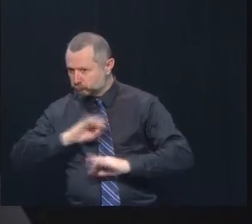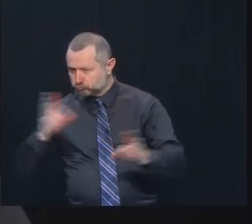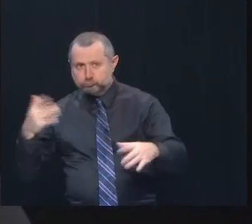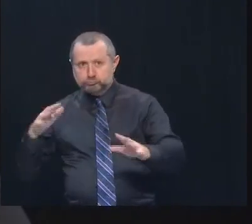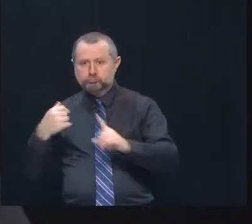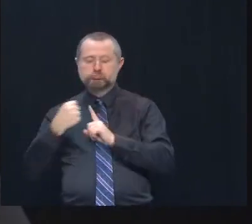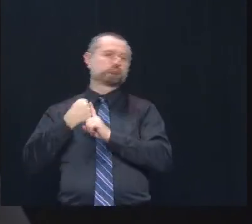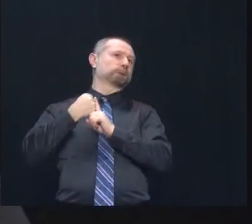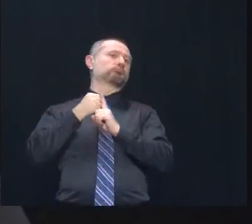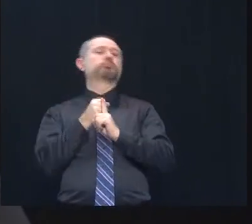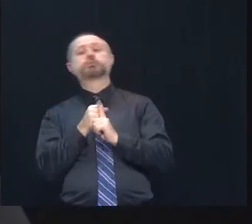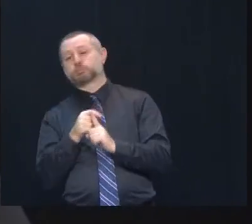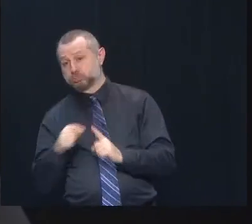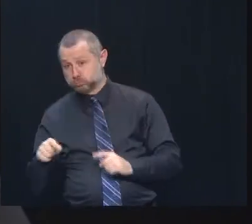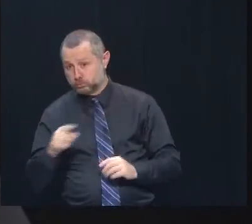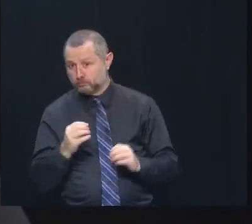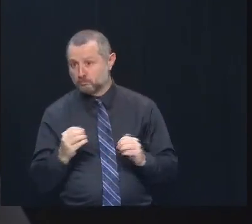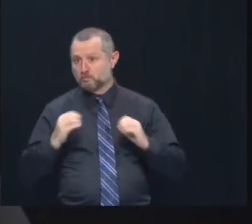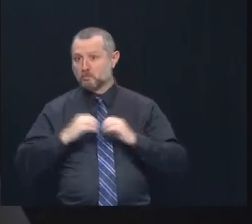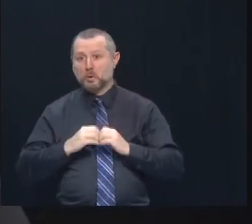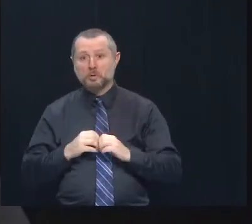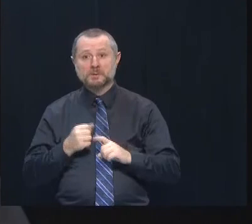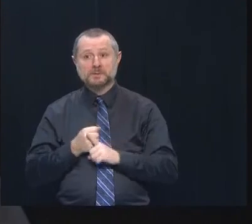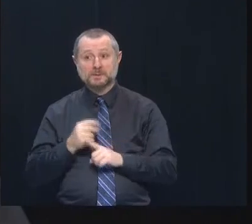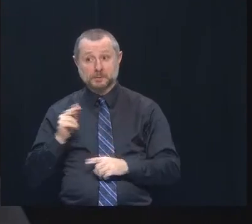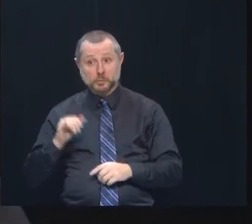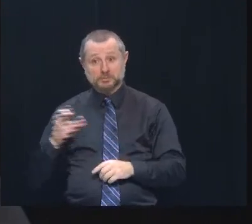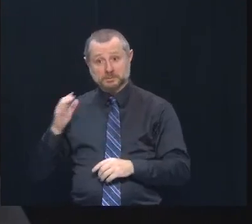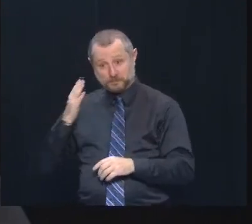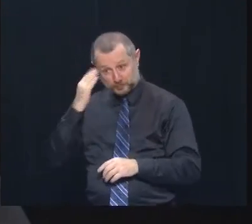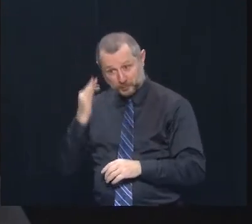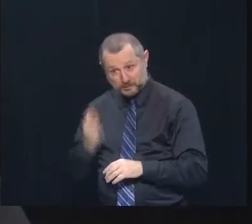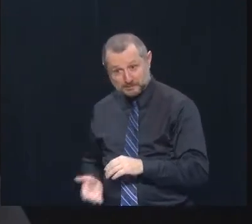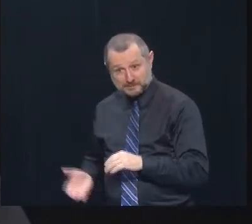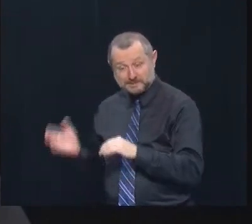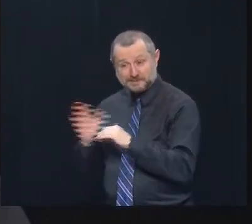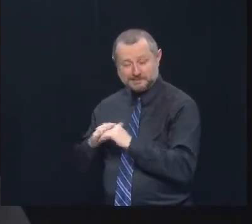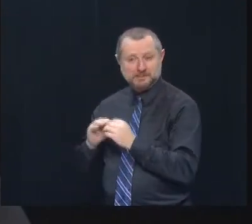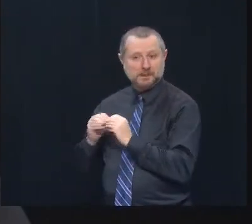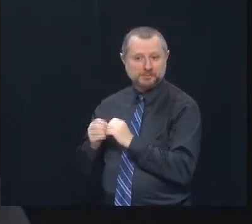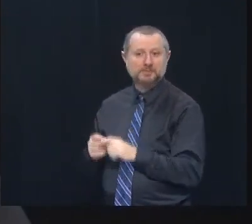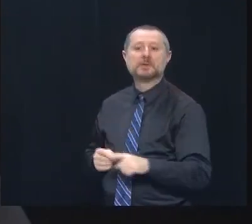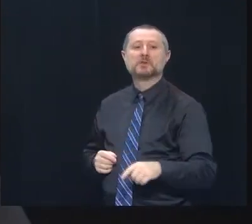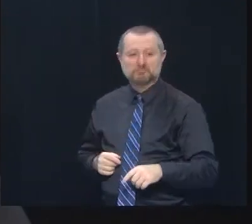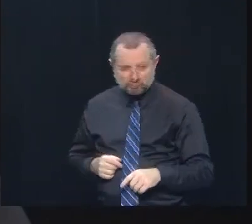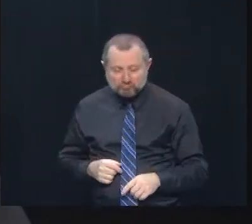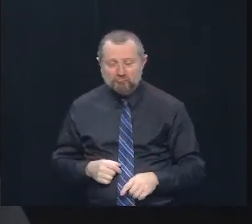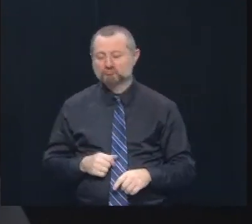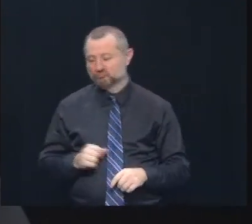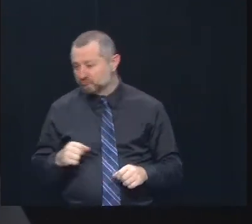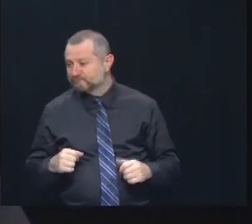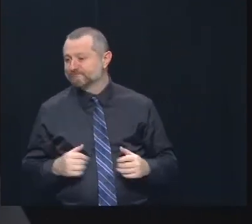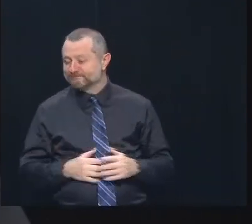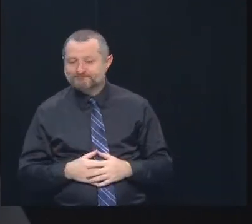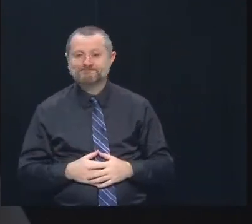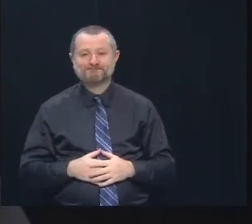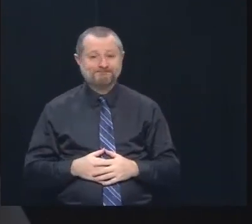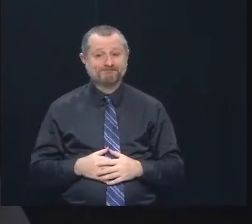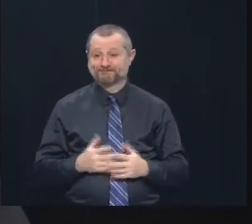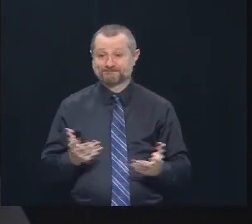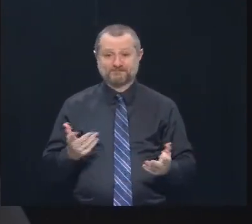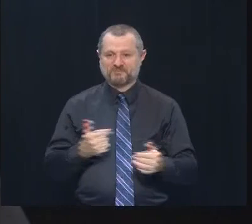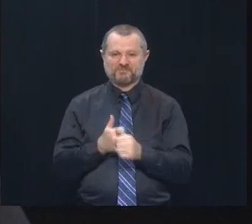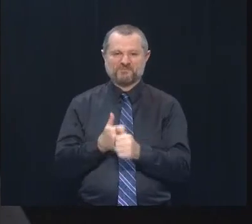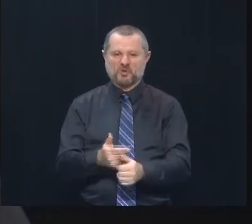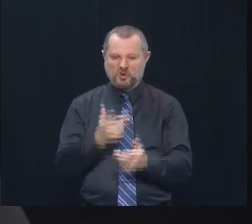more intensely in New York City because the numbers were so much higher? Yes. That's just on the